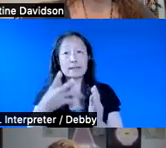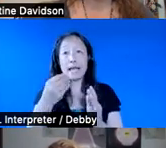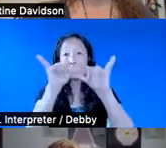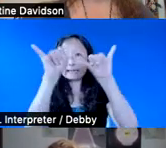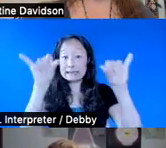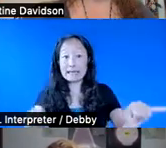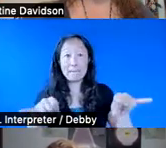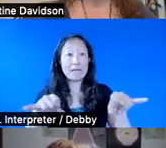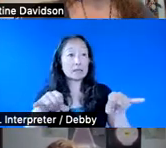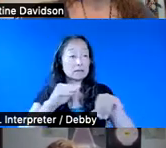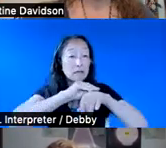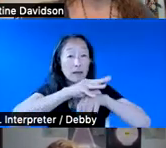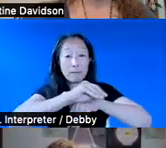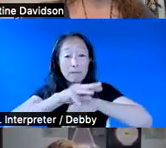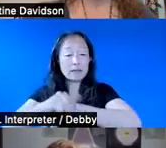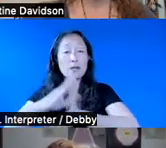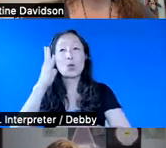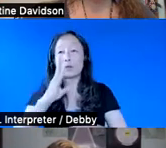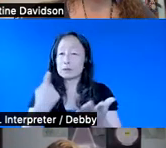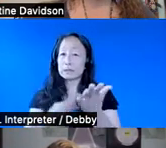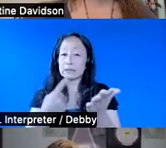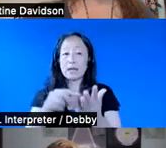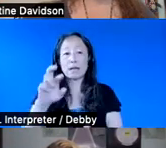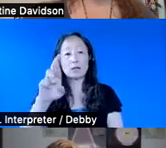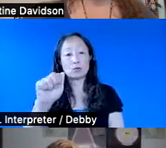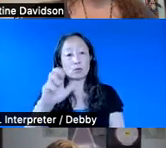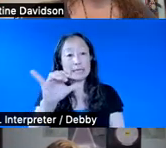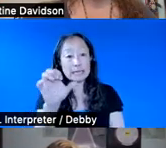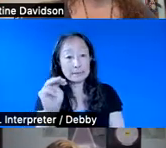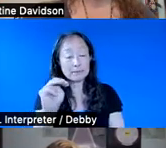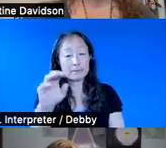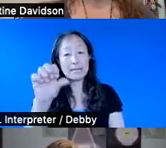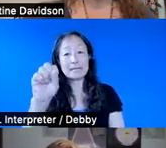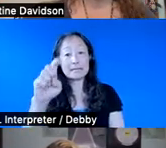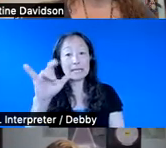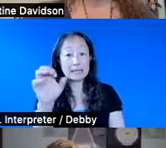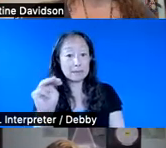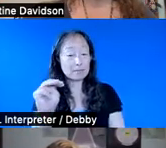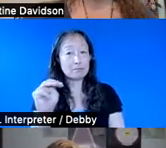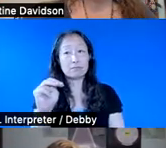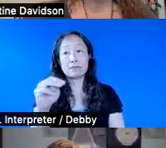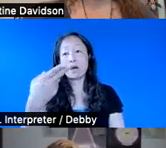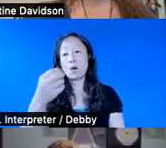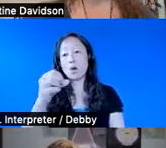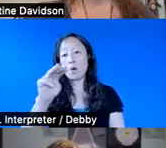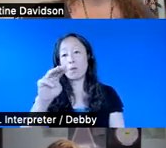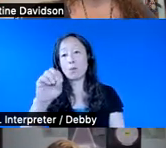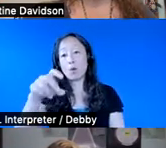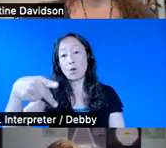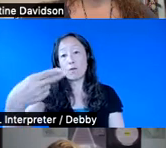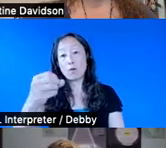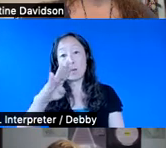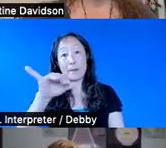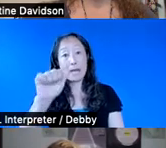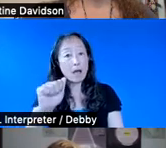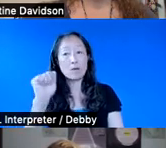about racism and sexism and homophobia and all the isms and tactics